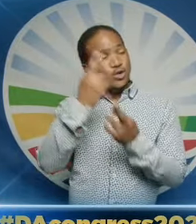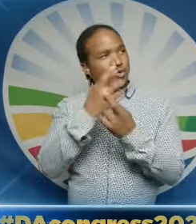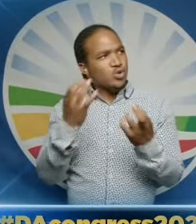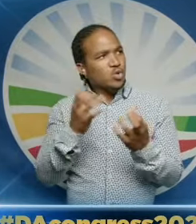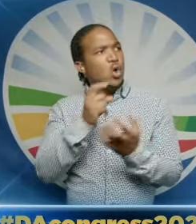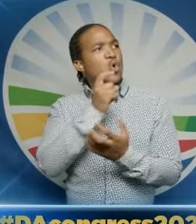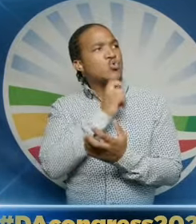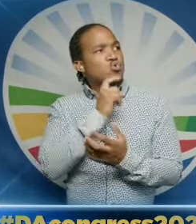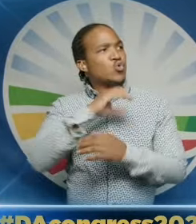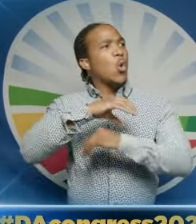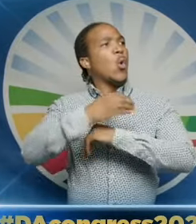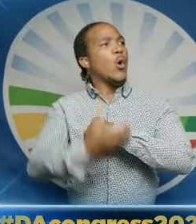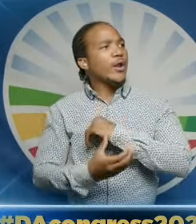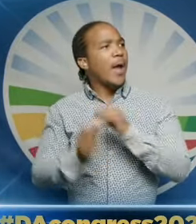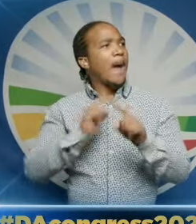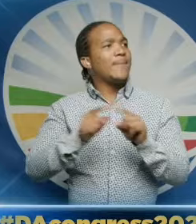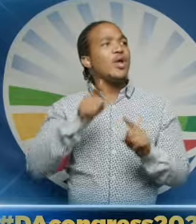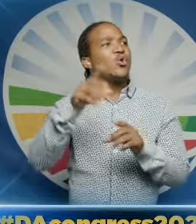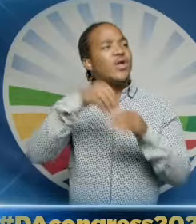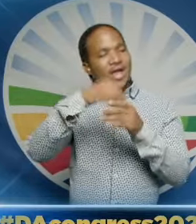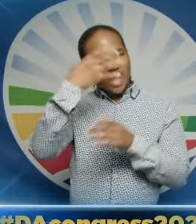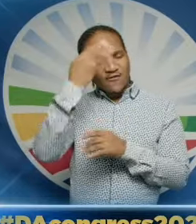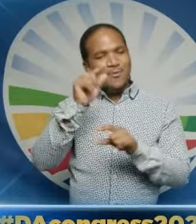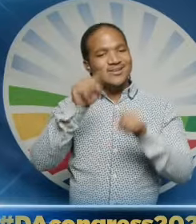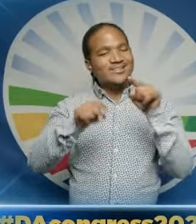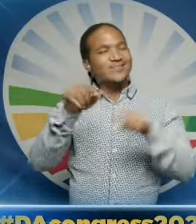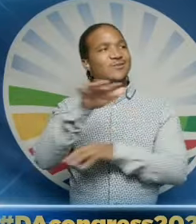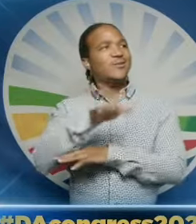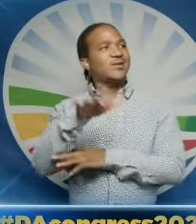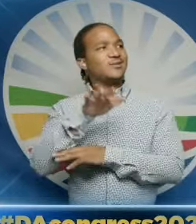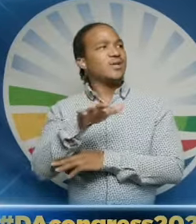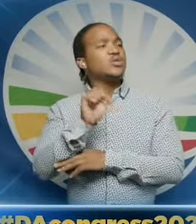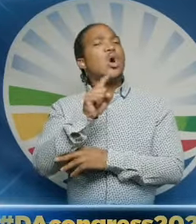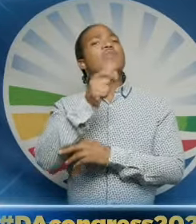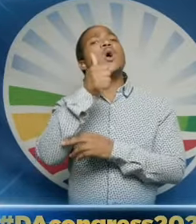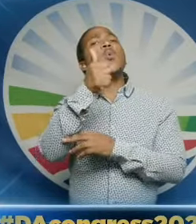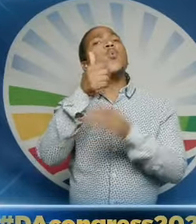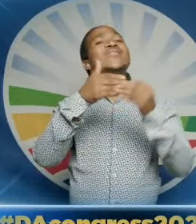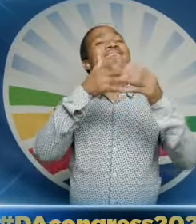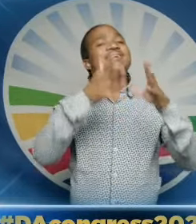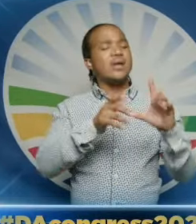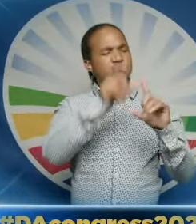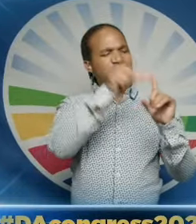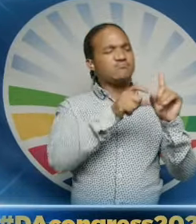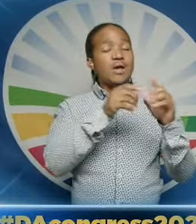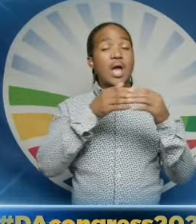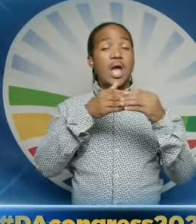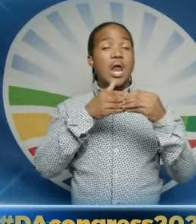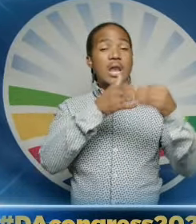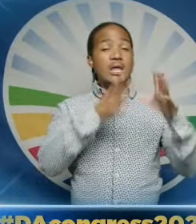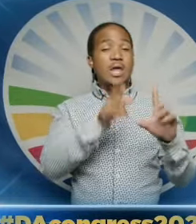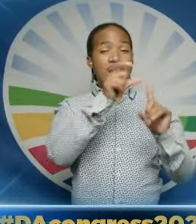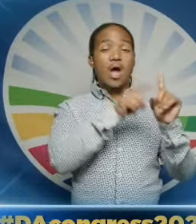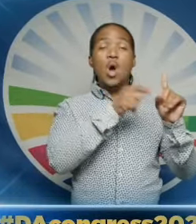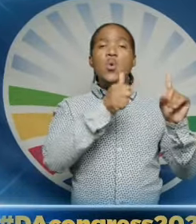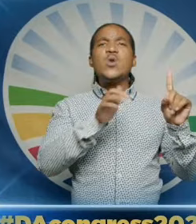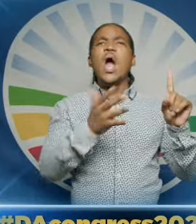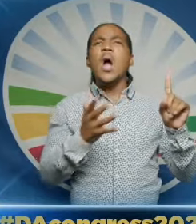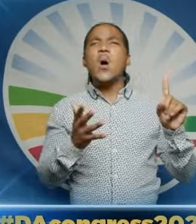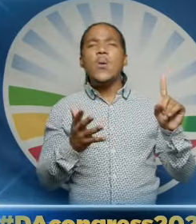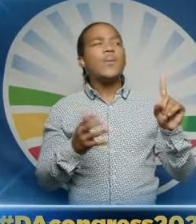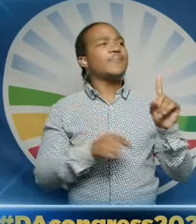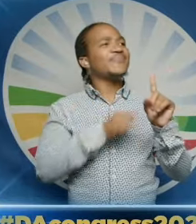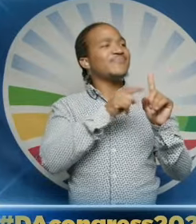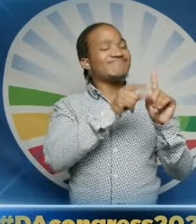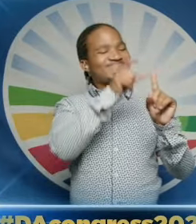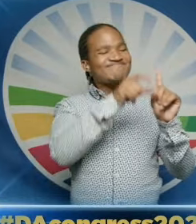at your Congress, yet you guys are in government in different places. But a good leader, over and above, and I think that is what we have,